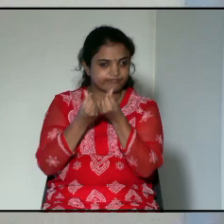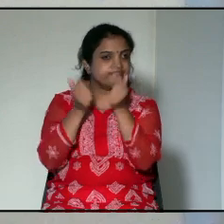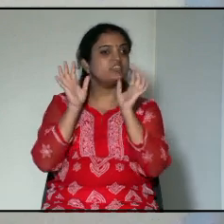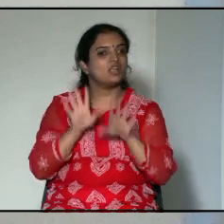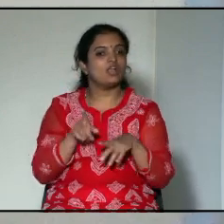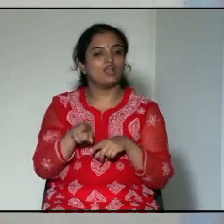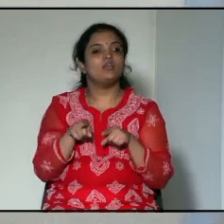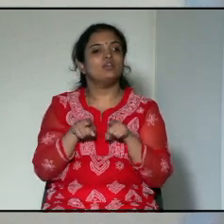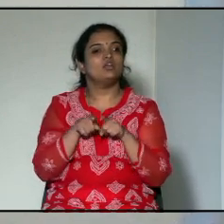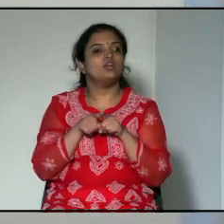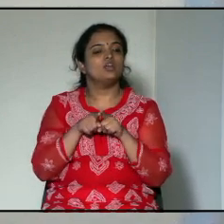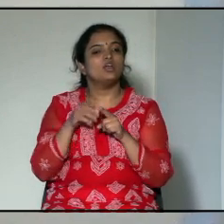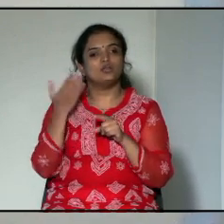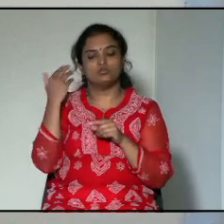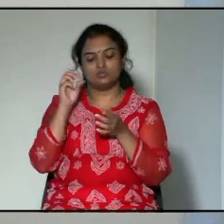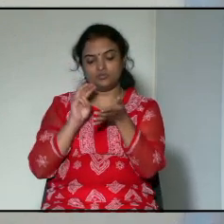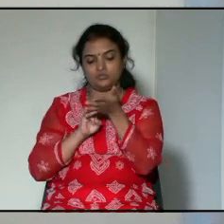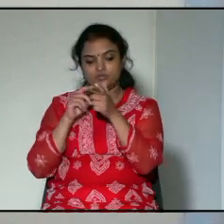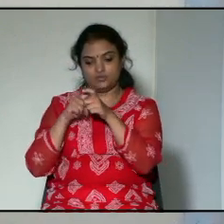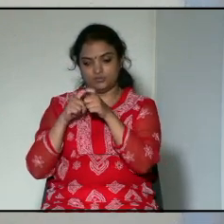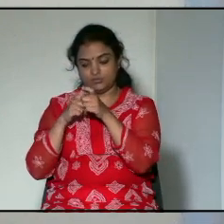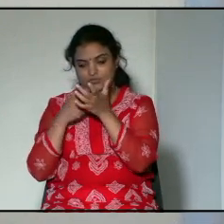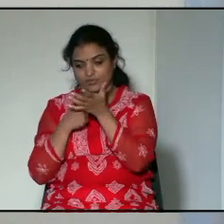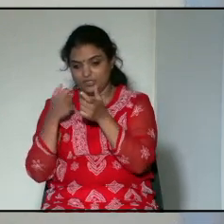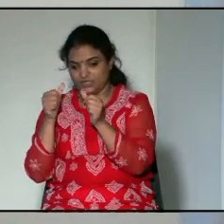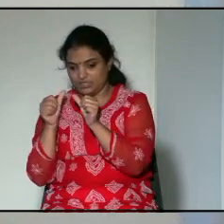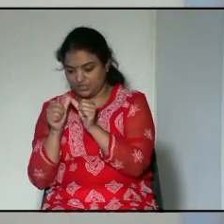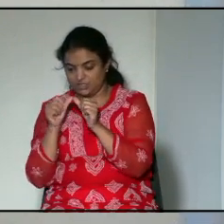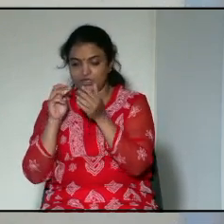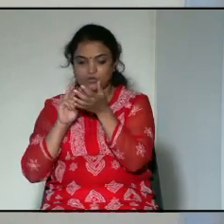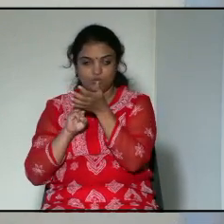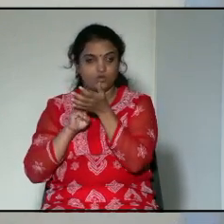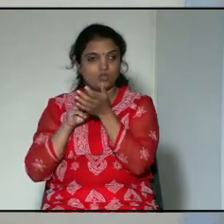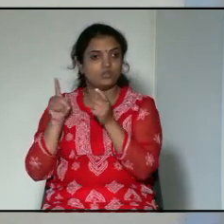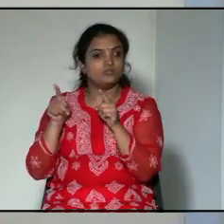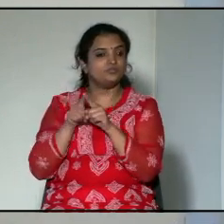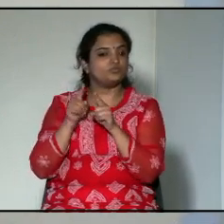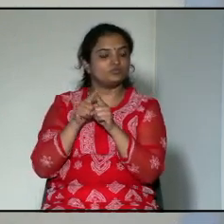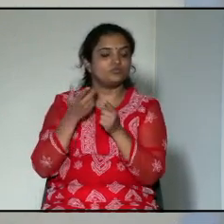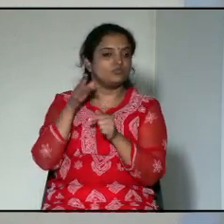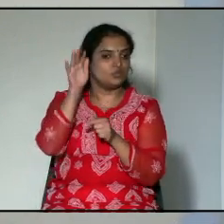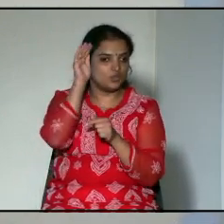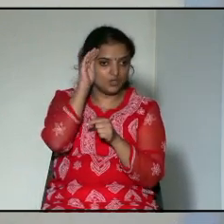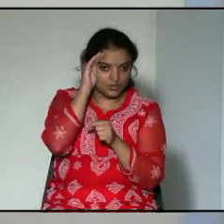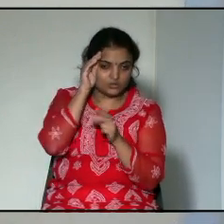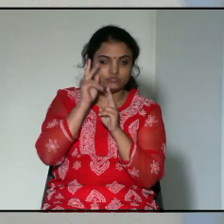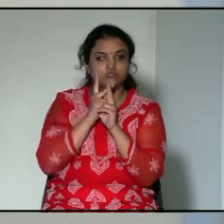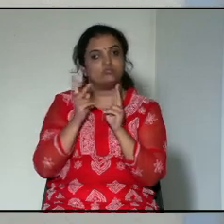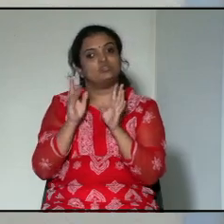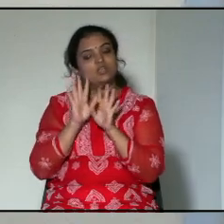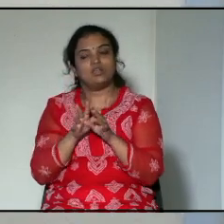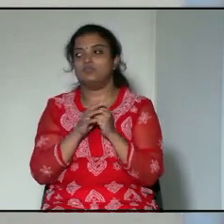Meera Mukherjee's early and most significant works in this new sculpting idiom.